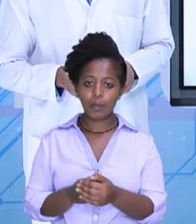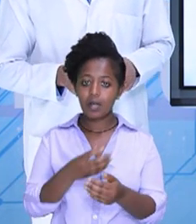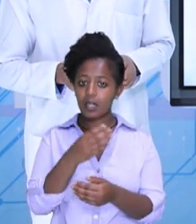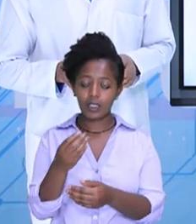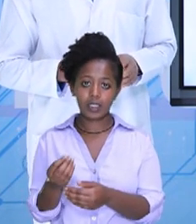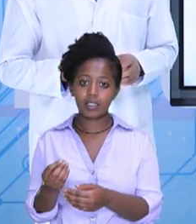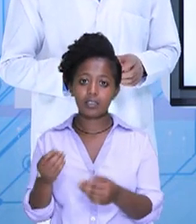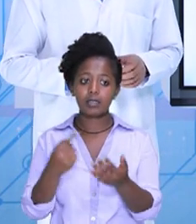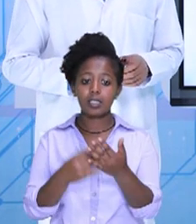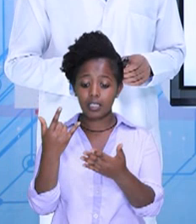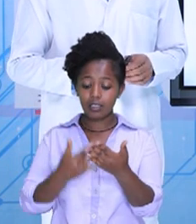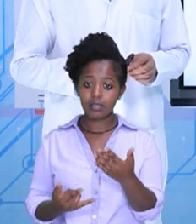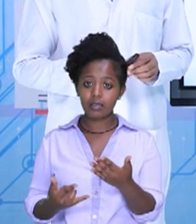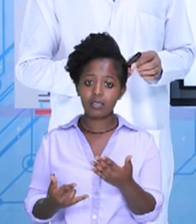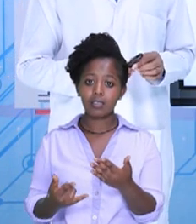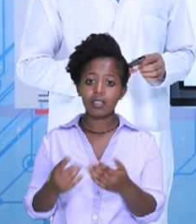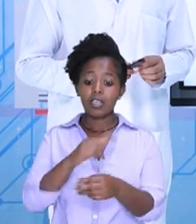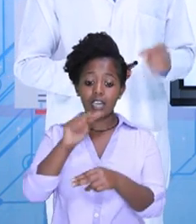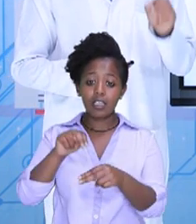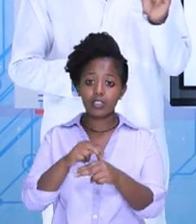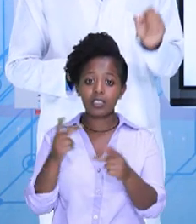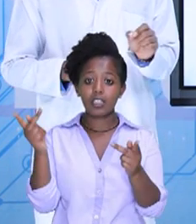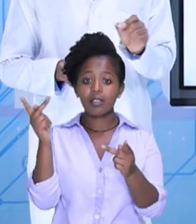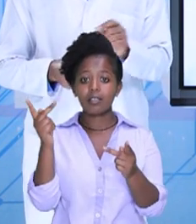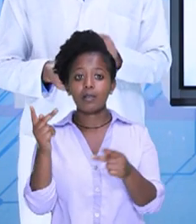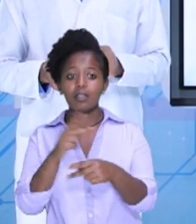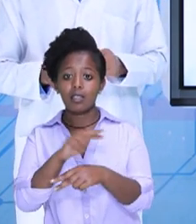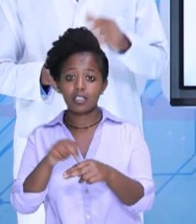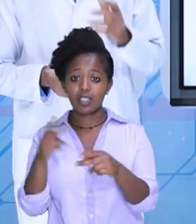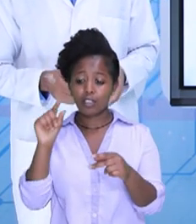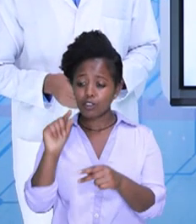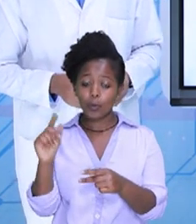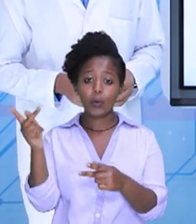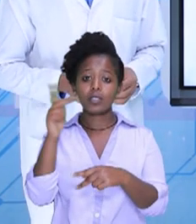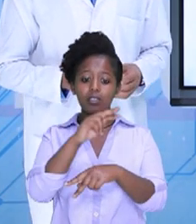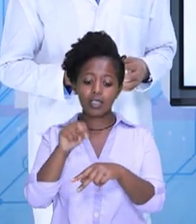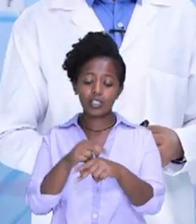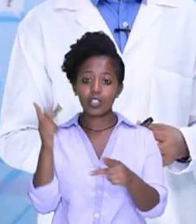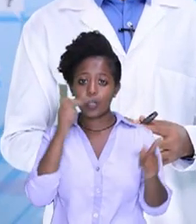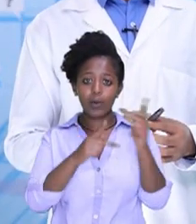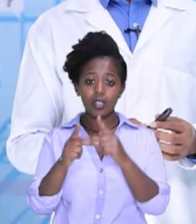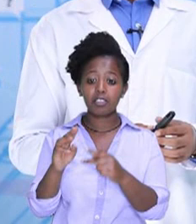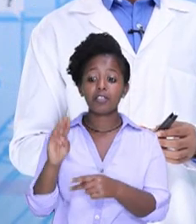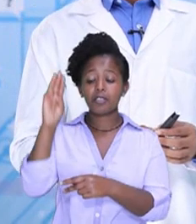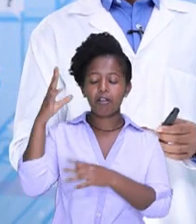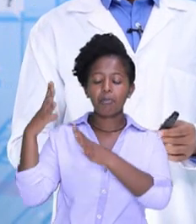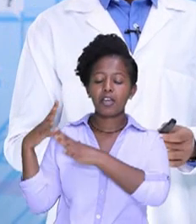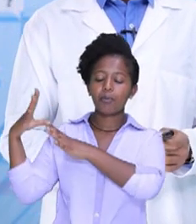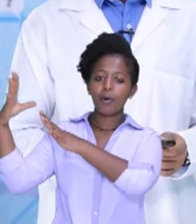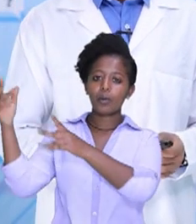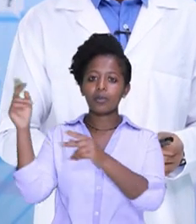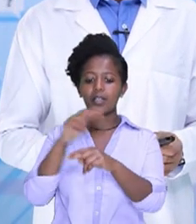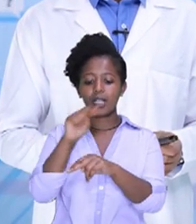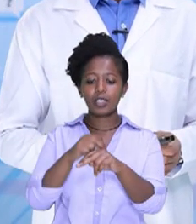And the least national park or the smallest national park in the country is Semi Mountain